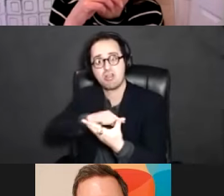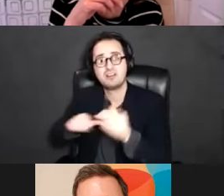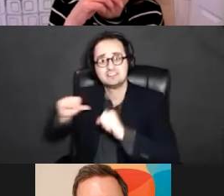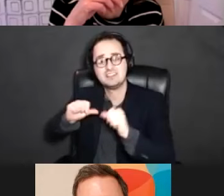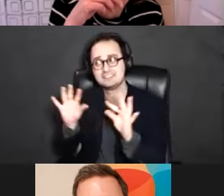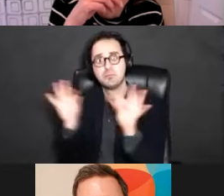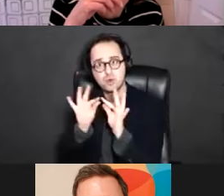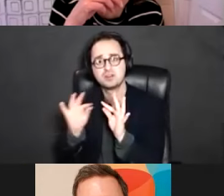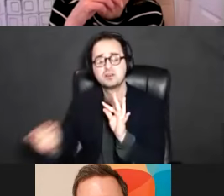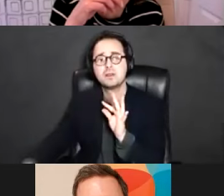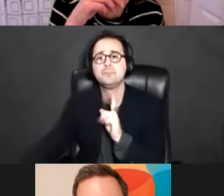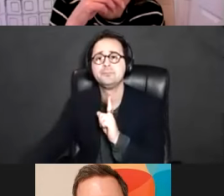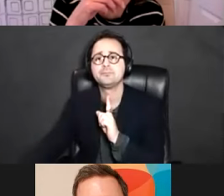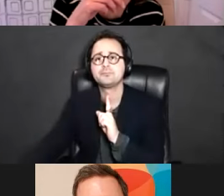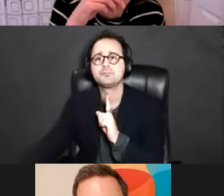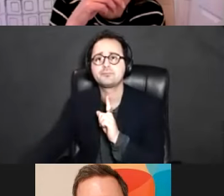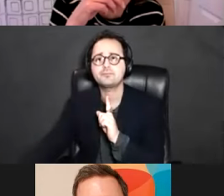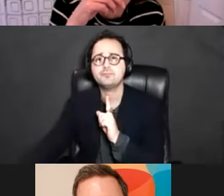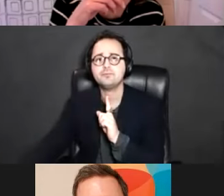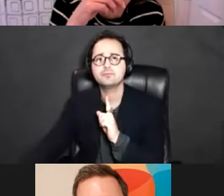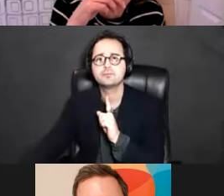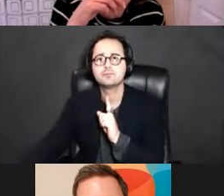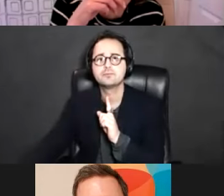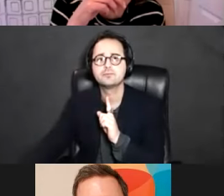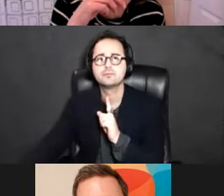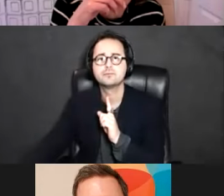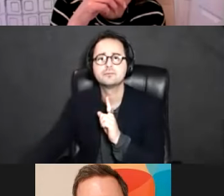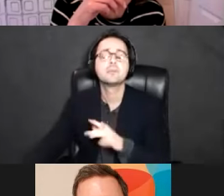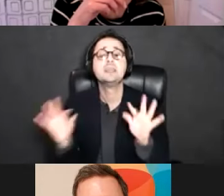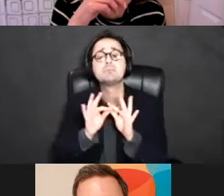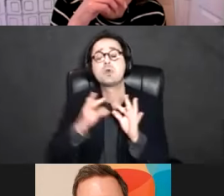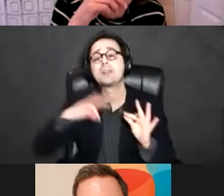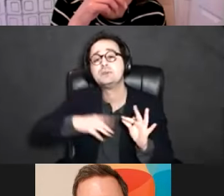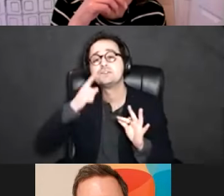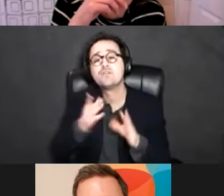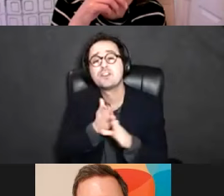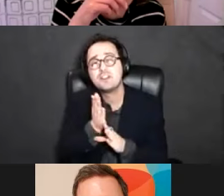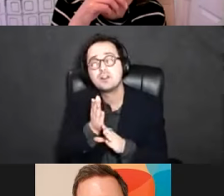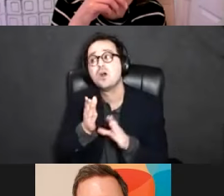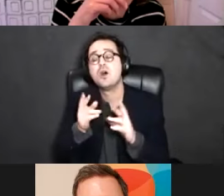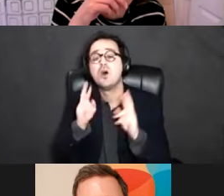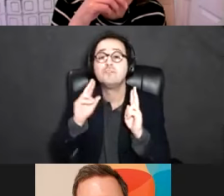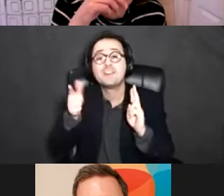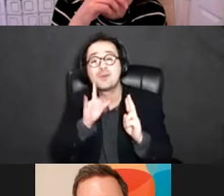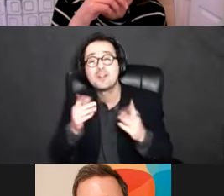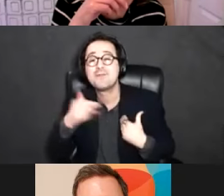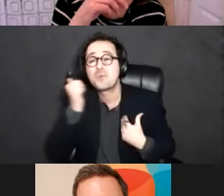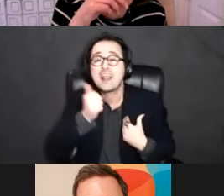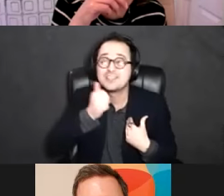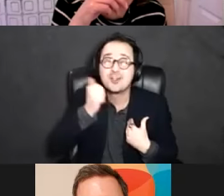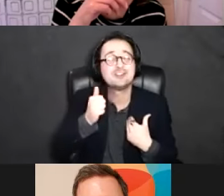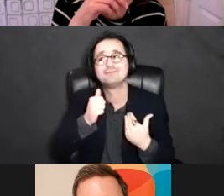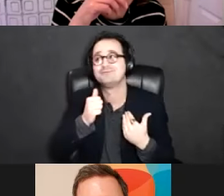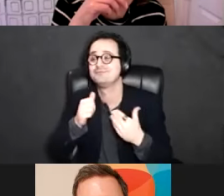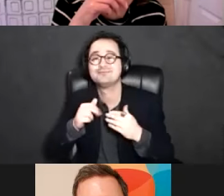think is important and useful for the field. And then hopefully there might be practical implications. Maybe as we dive deeper